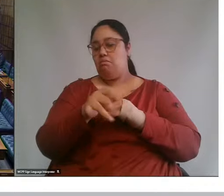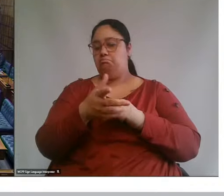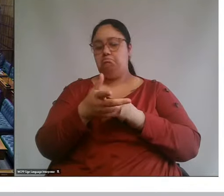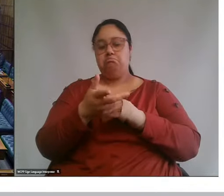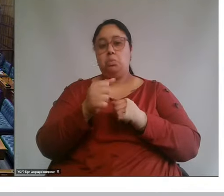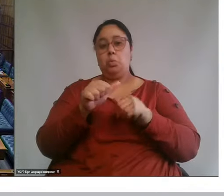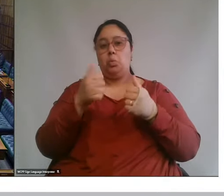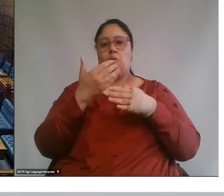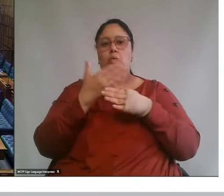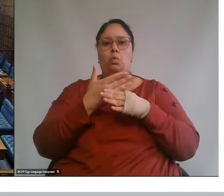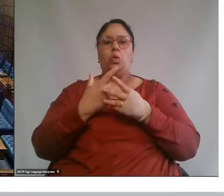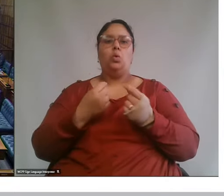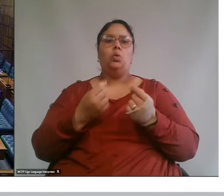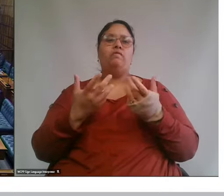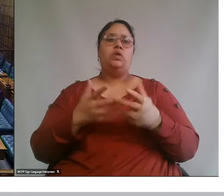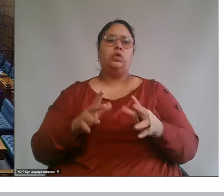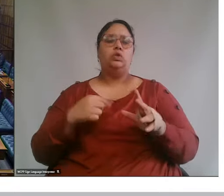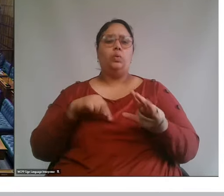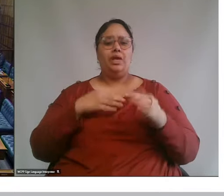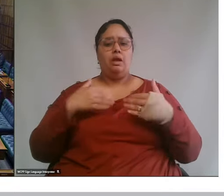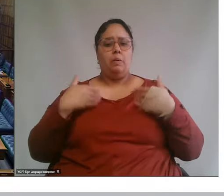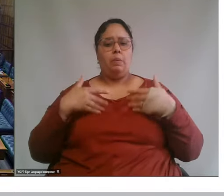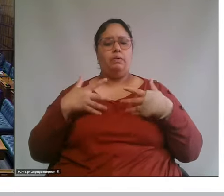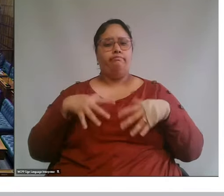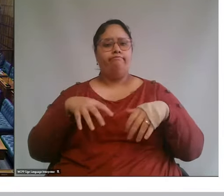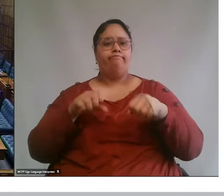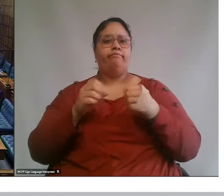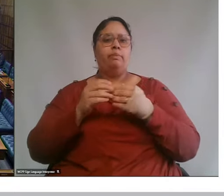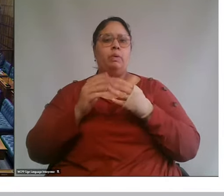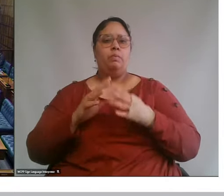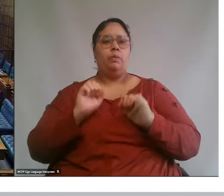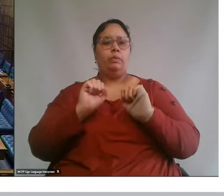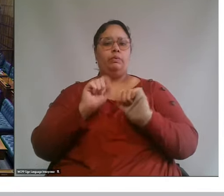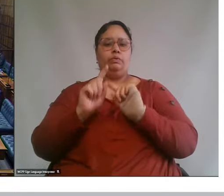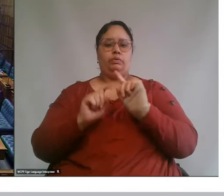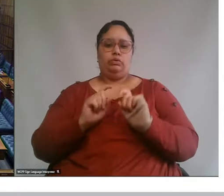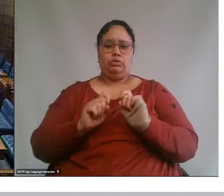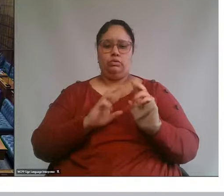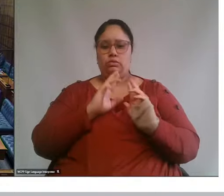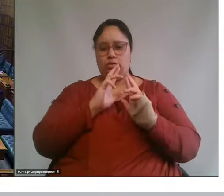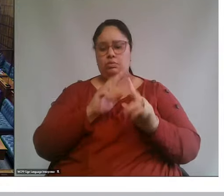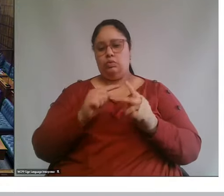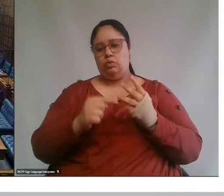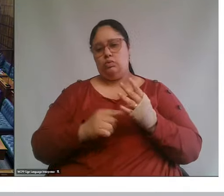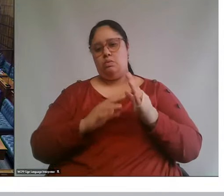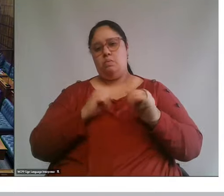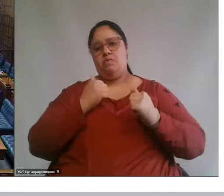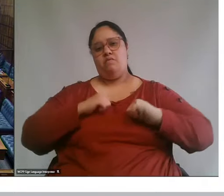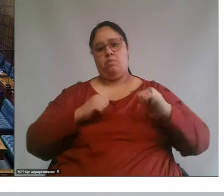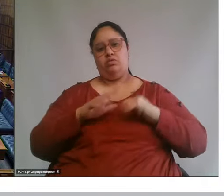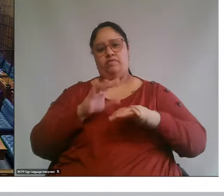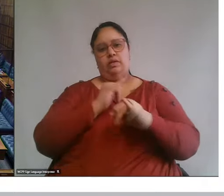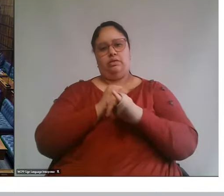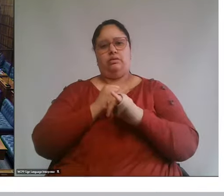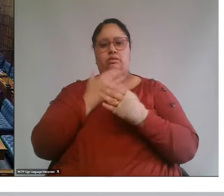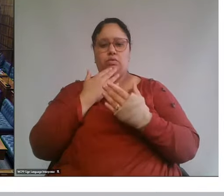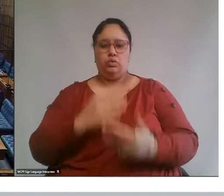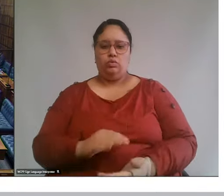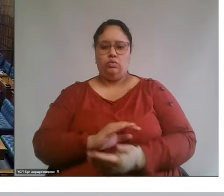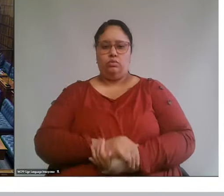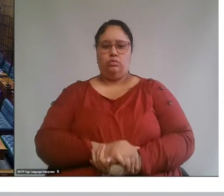very good work done and uh we'd be very happy to take the members questions uh in respect of the performance of of the entity thank